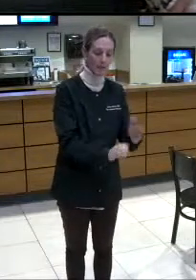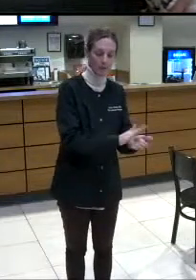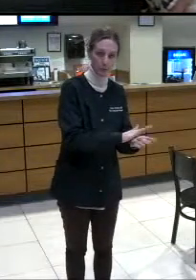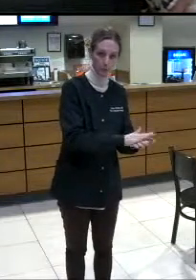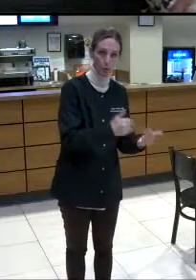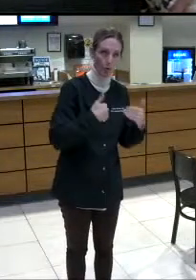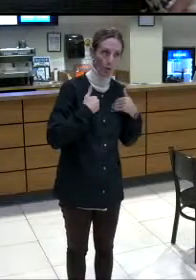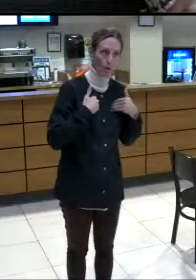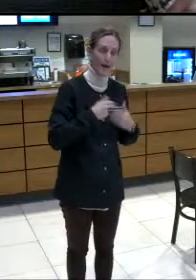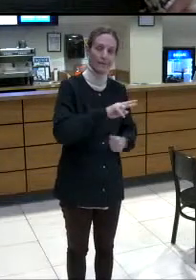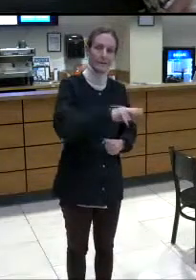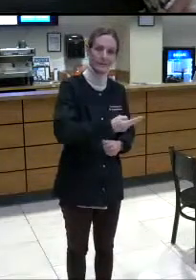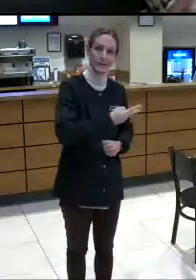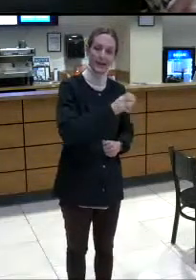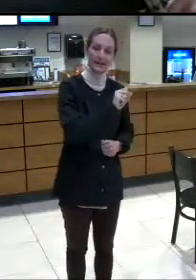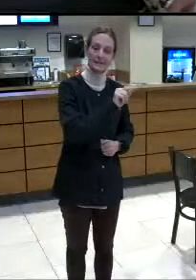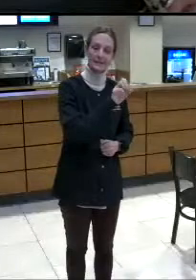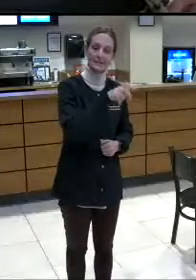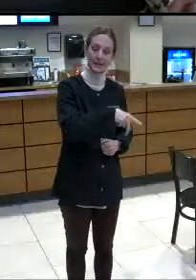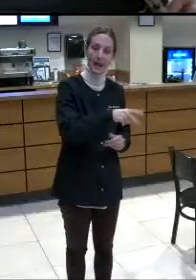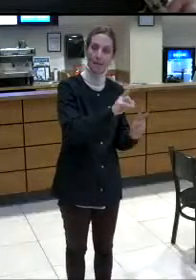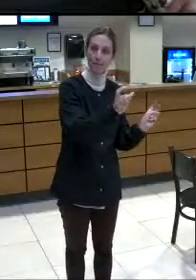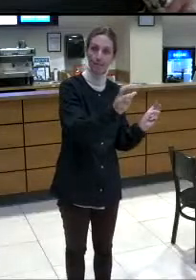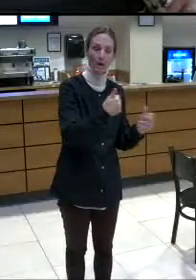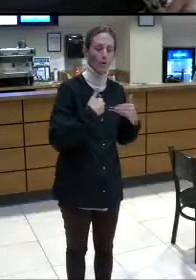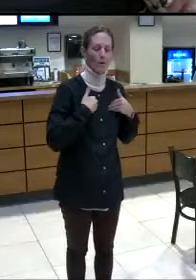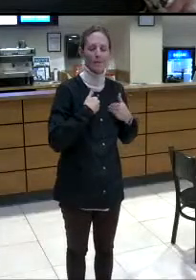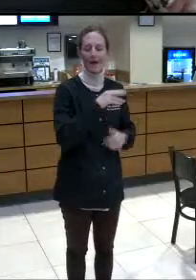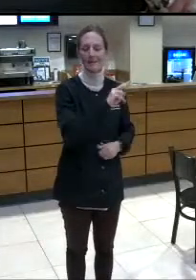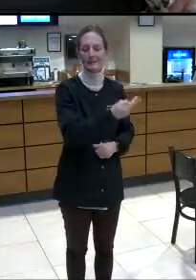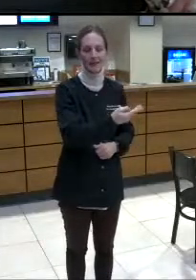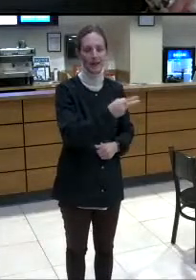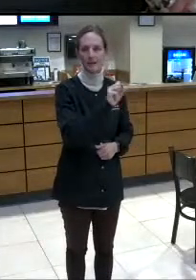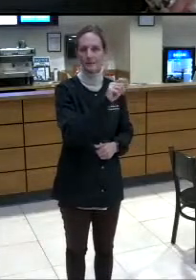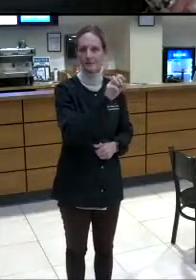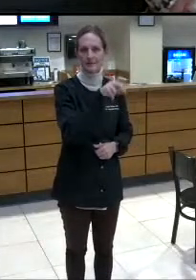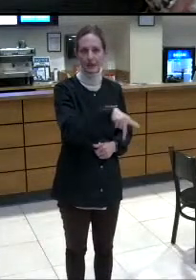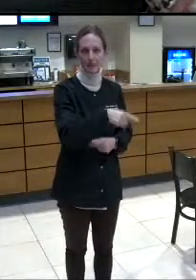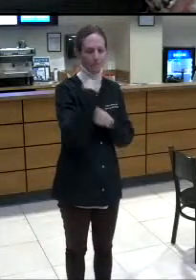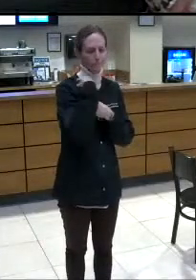have Second Step, and we've had Second Step for many years. We,